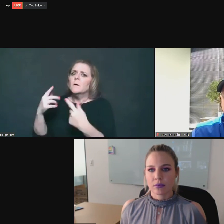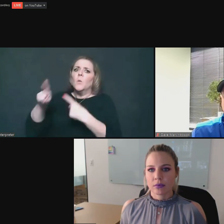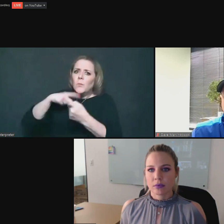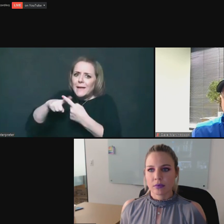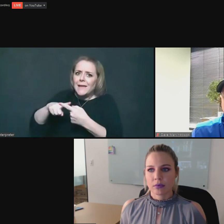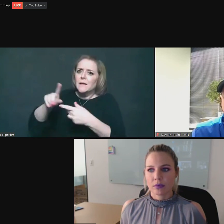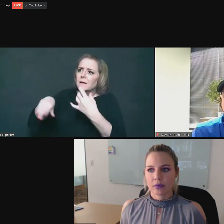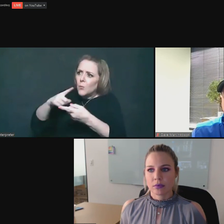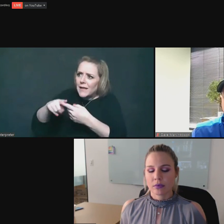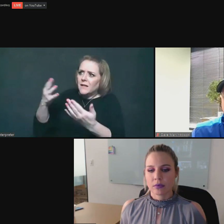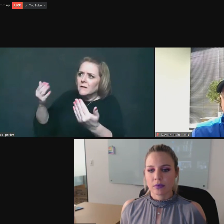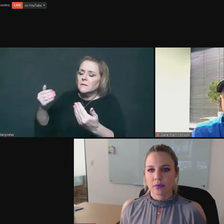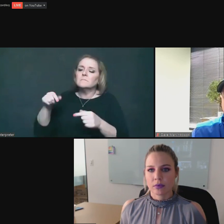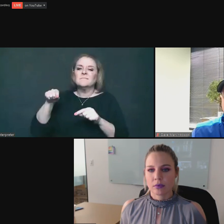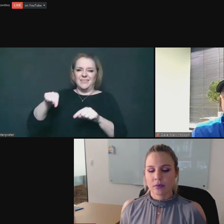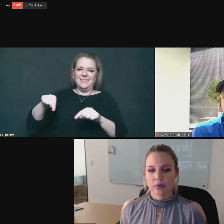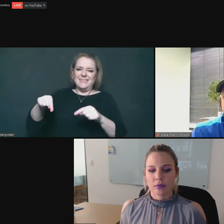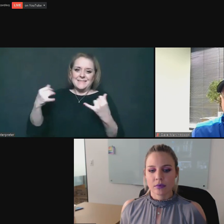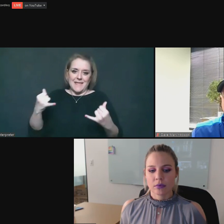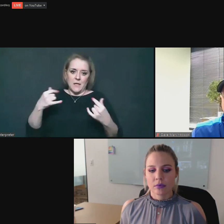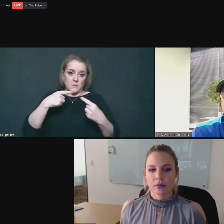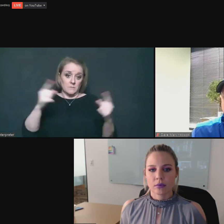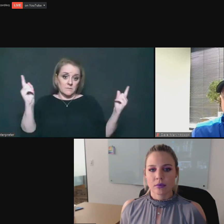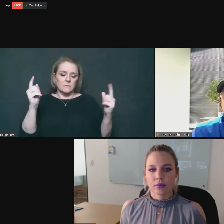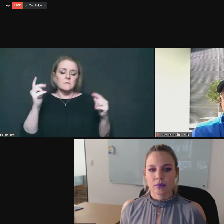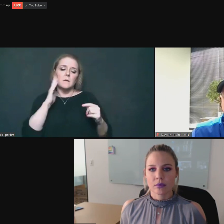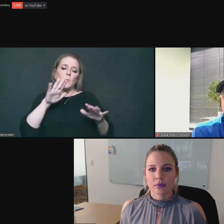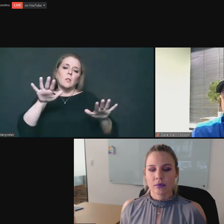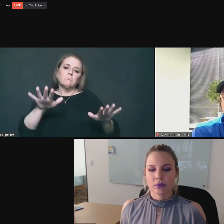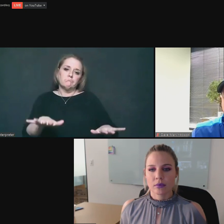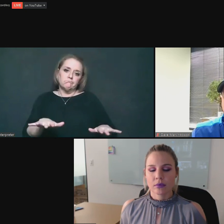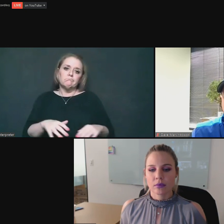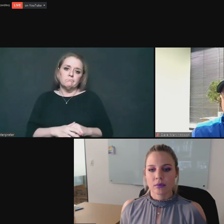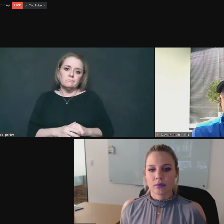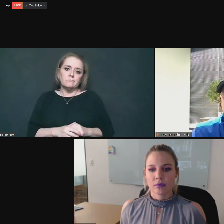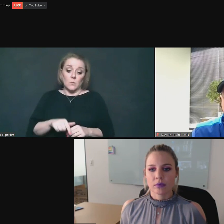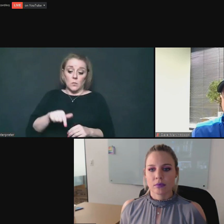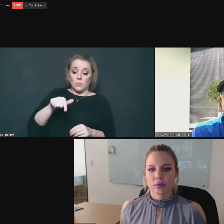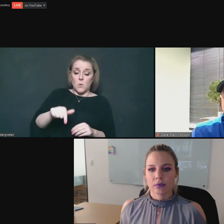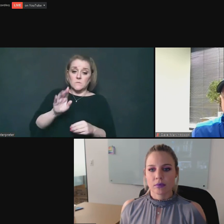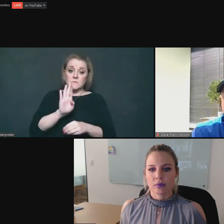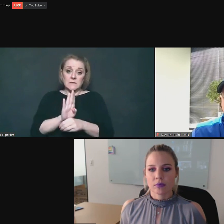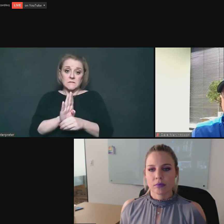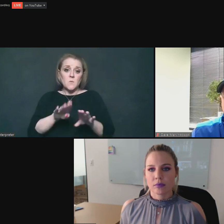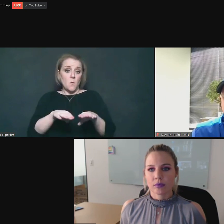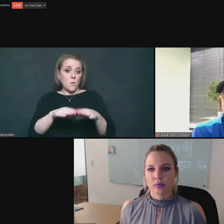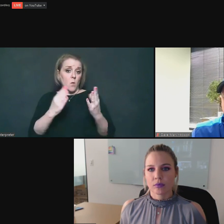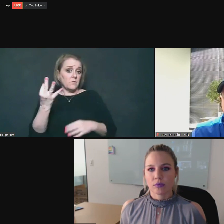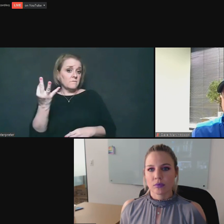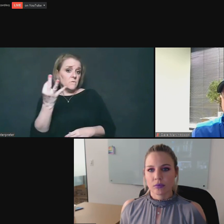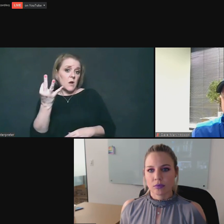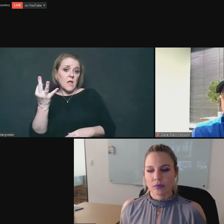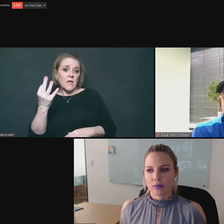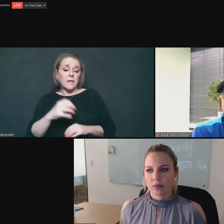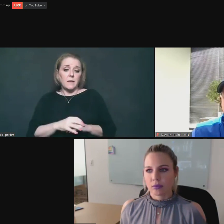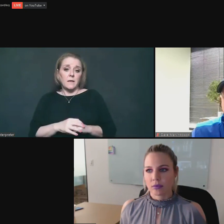I think this will relieve, opening these types of businesses Friday will relieve a lot of angst as it relates